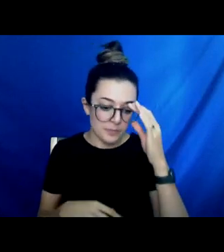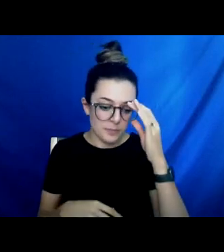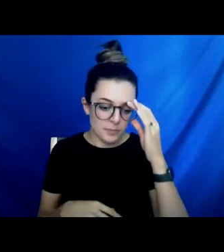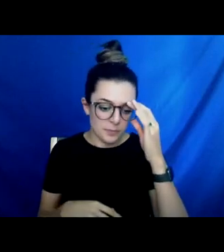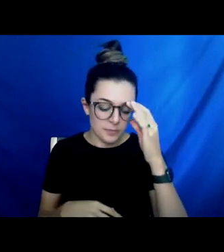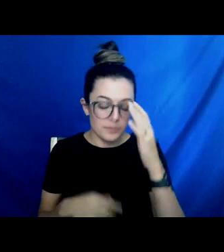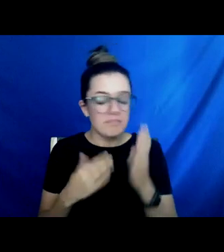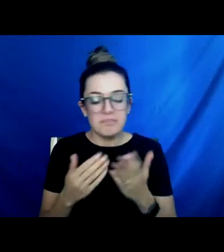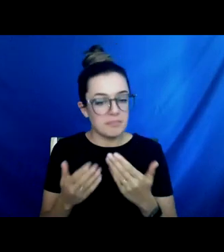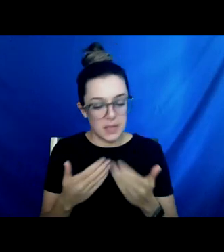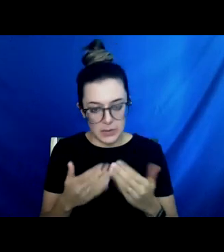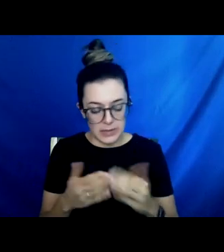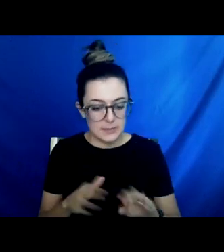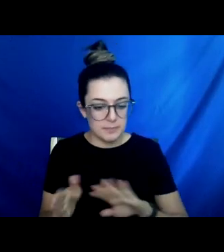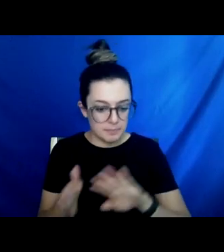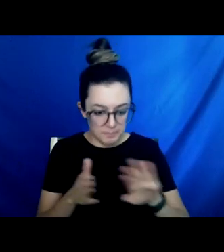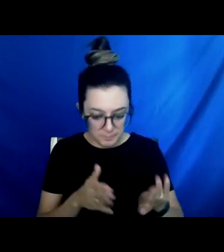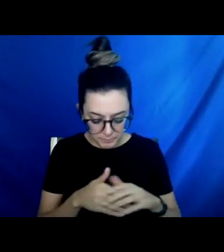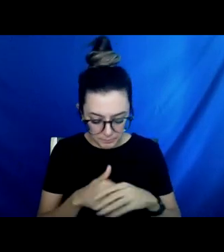case,